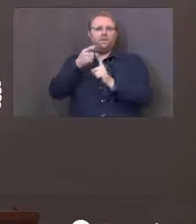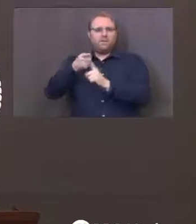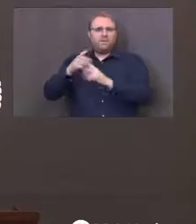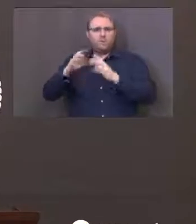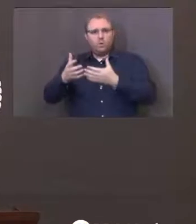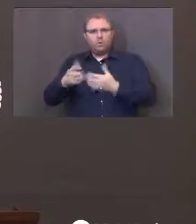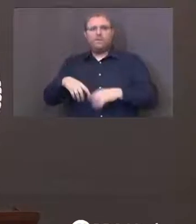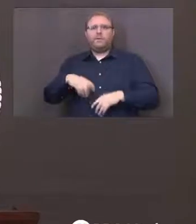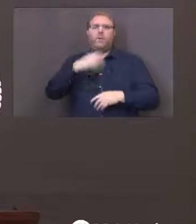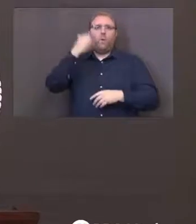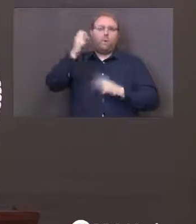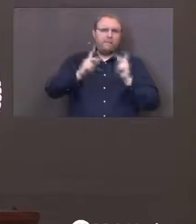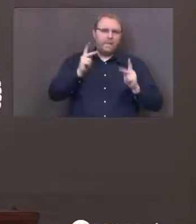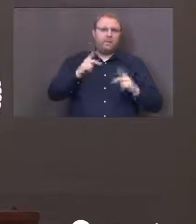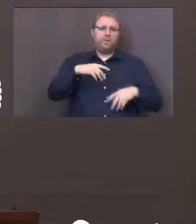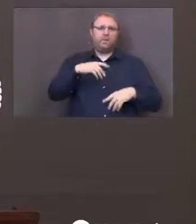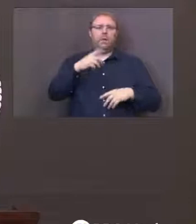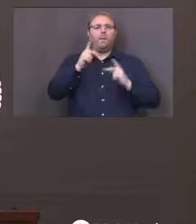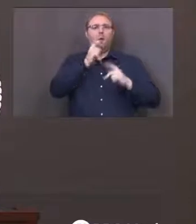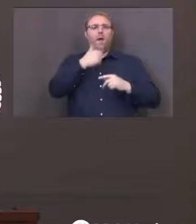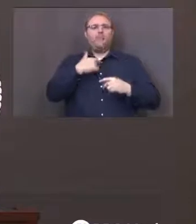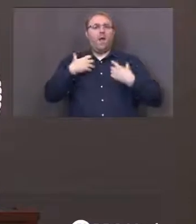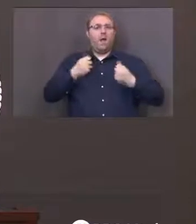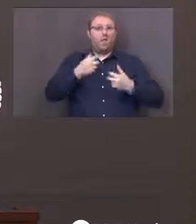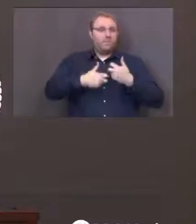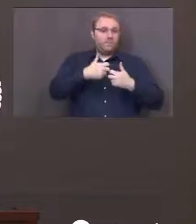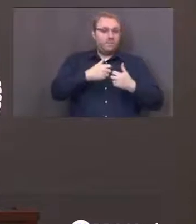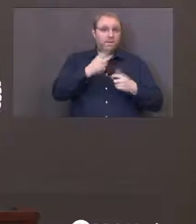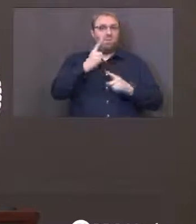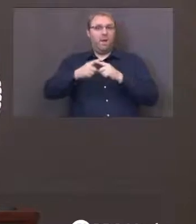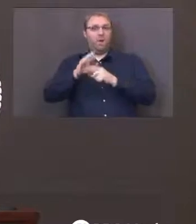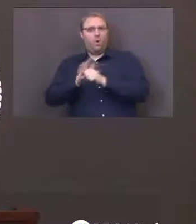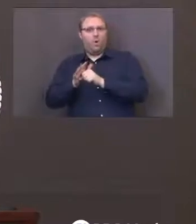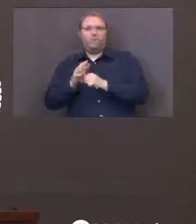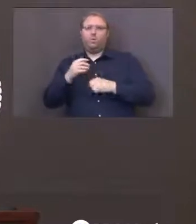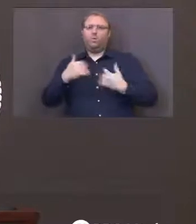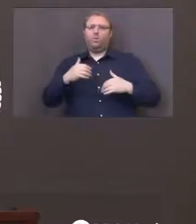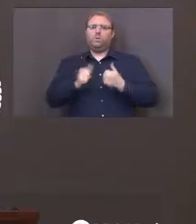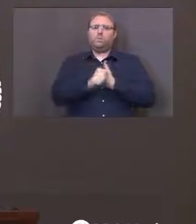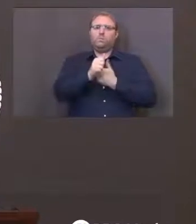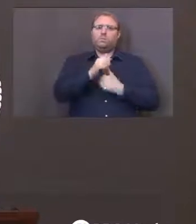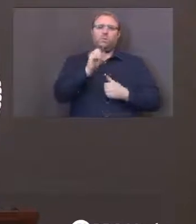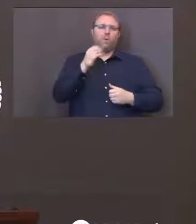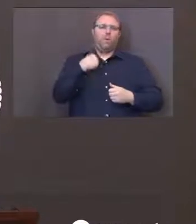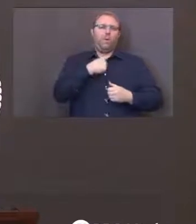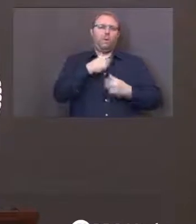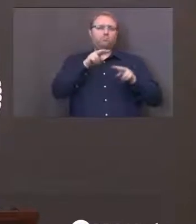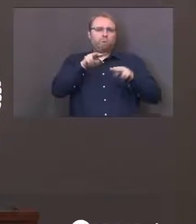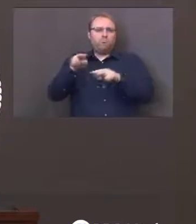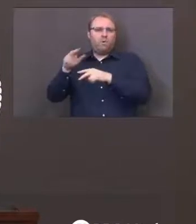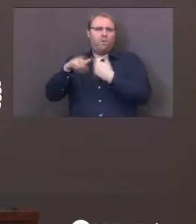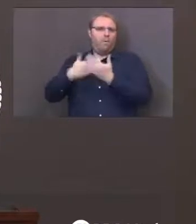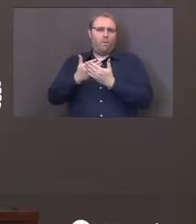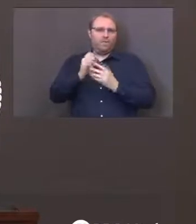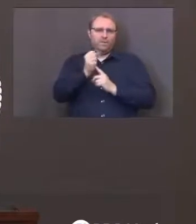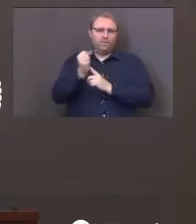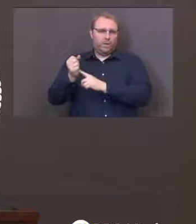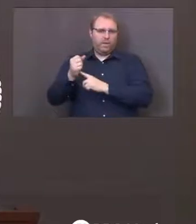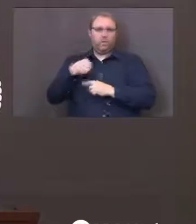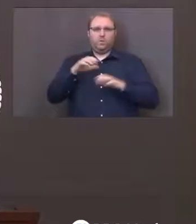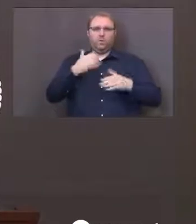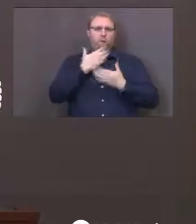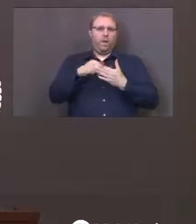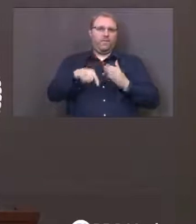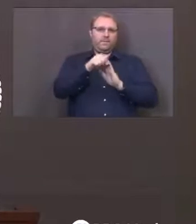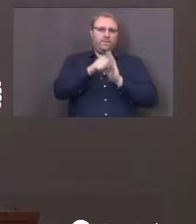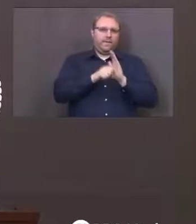people, those with comorbidities differently, and that's what these metrics are supposed to do. We're doing a great job in the state of Utah. I just want to say